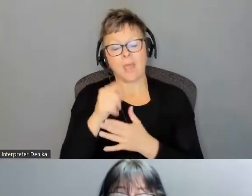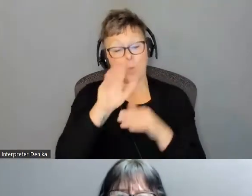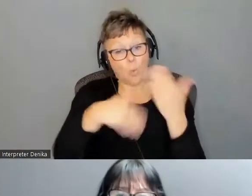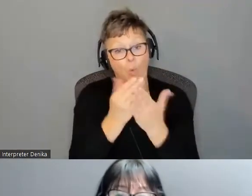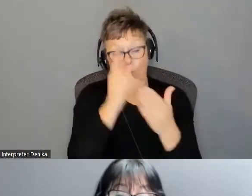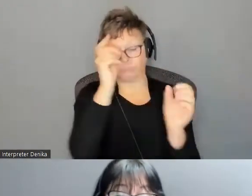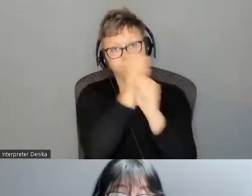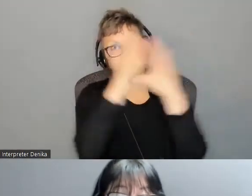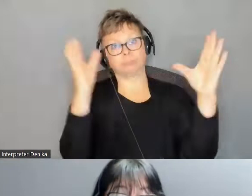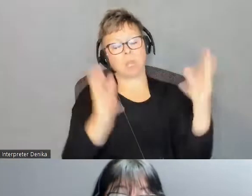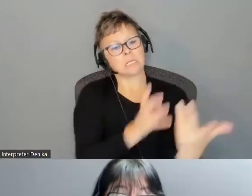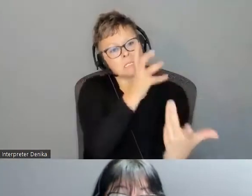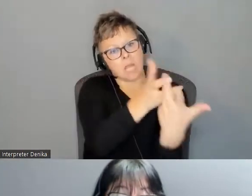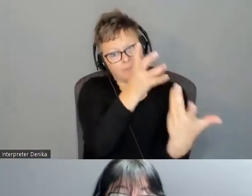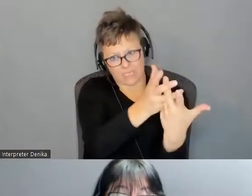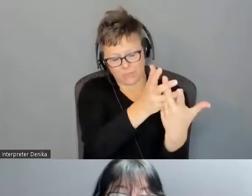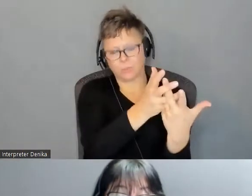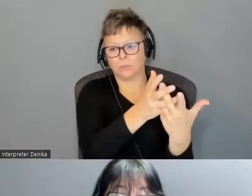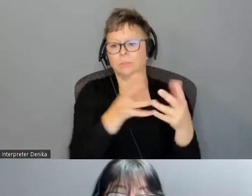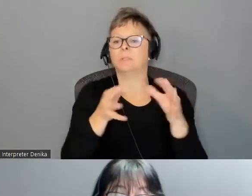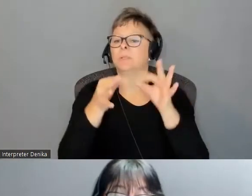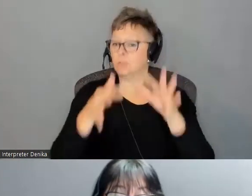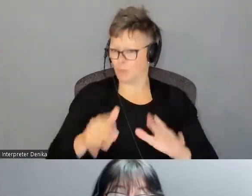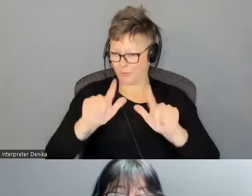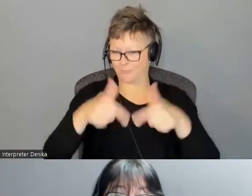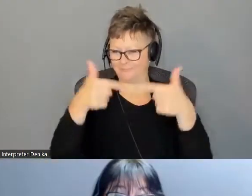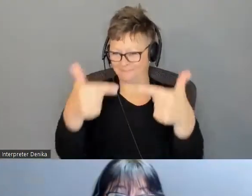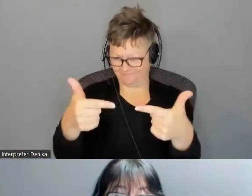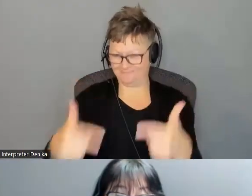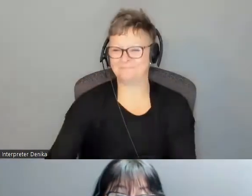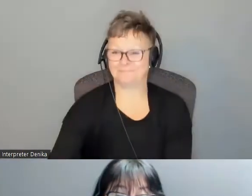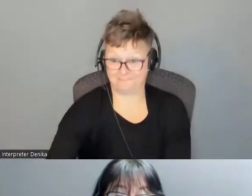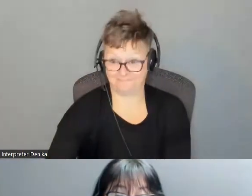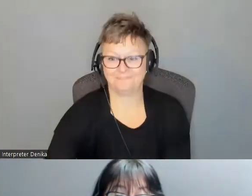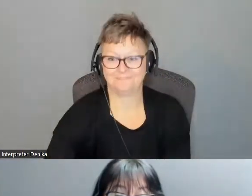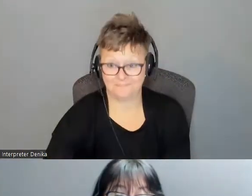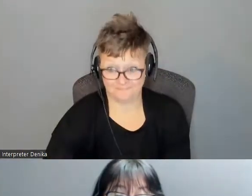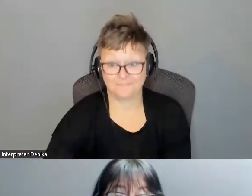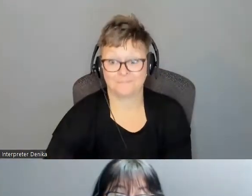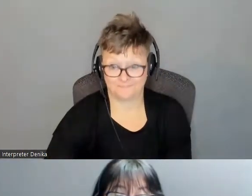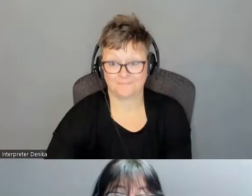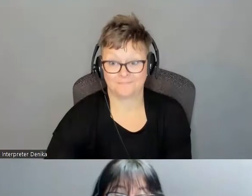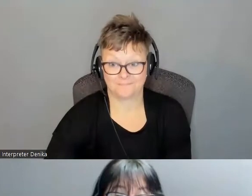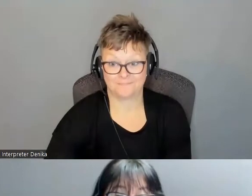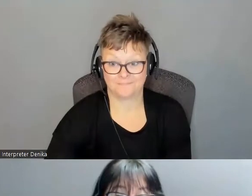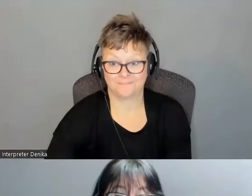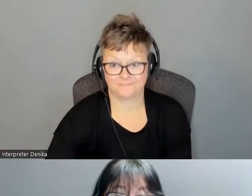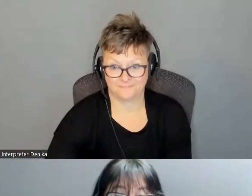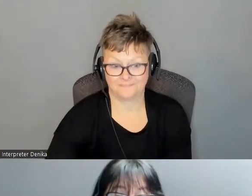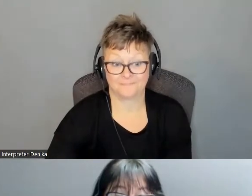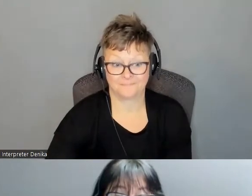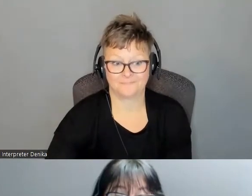that a lot of the conversations that we're having with employers are preparatory ones to sort of ready them for